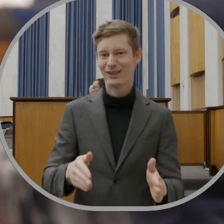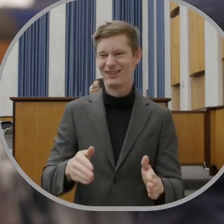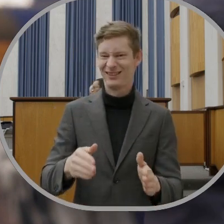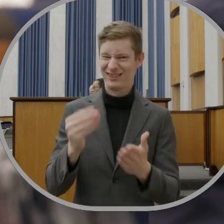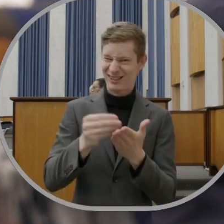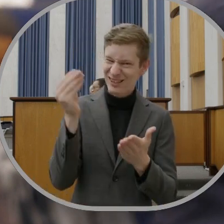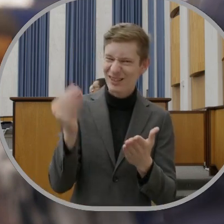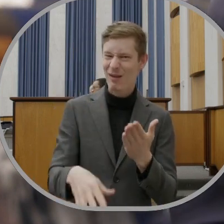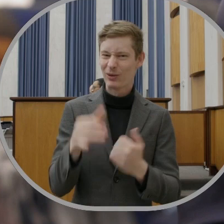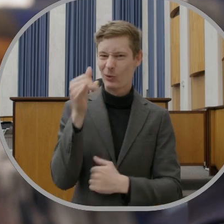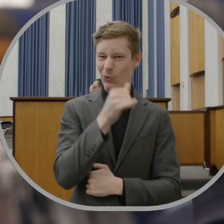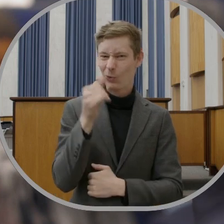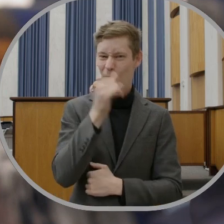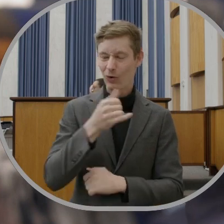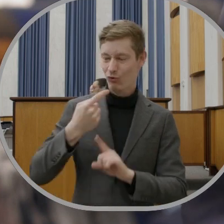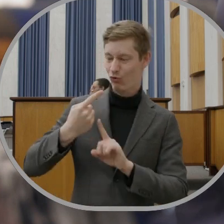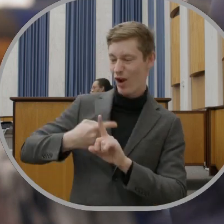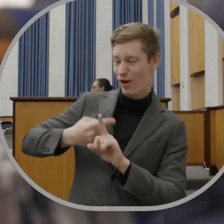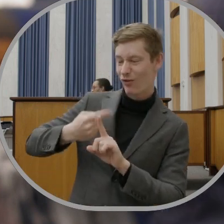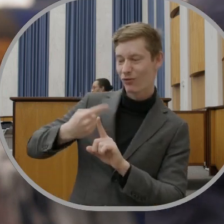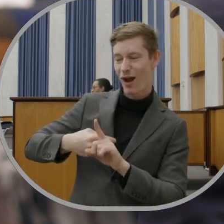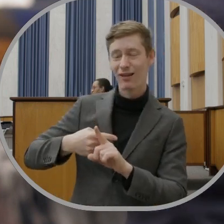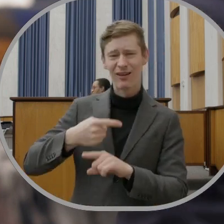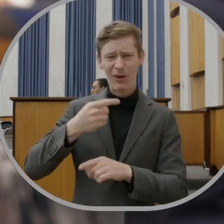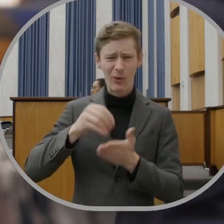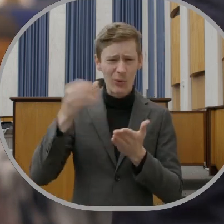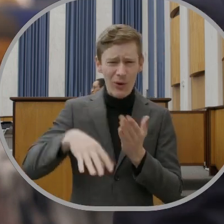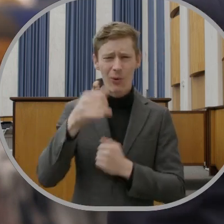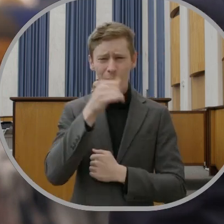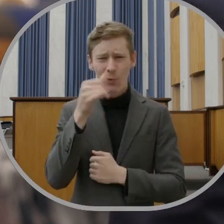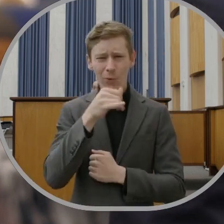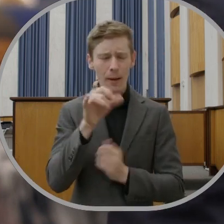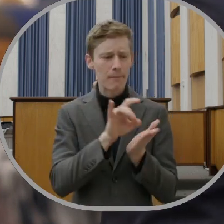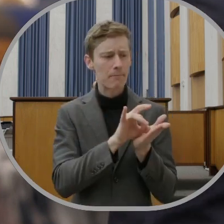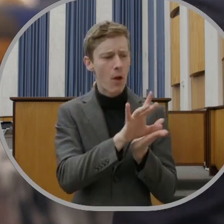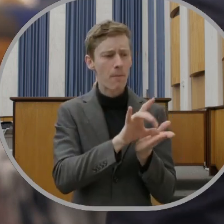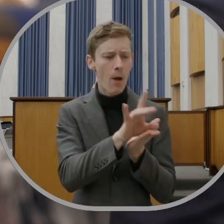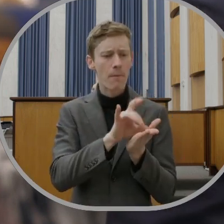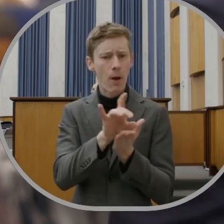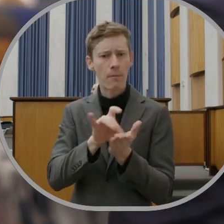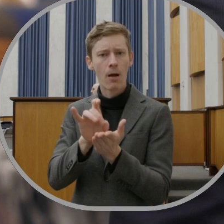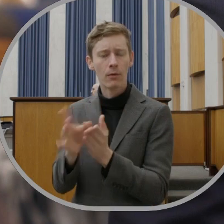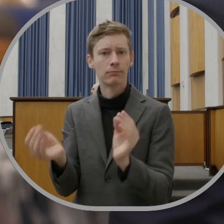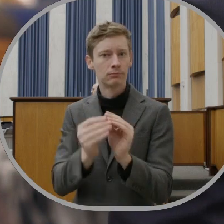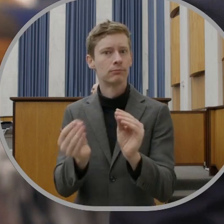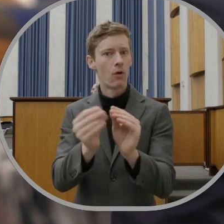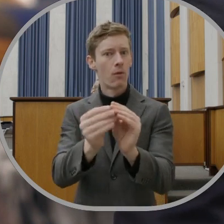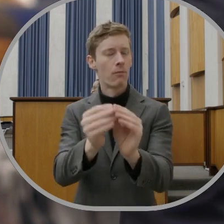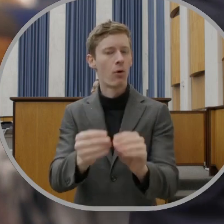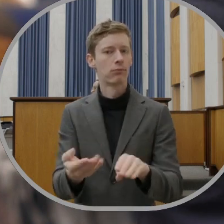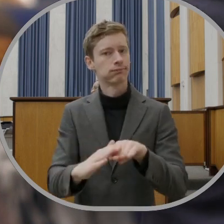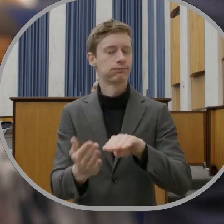higher rents, more eviction notices, and fewer home ownership opportunities, especially for our